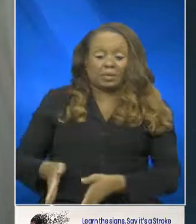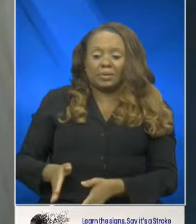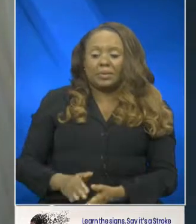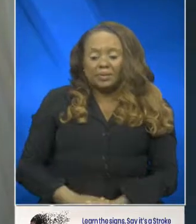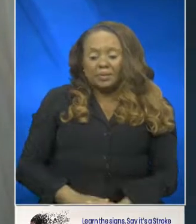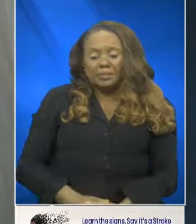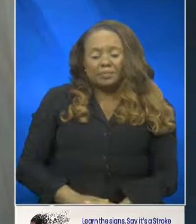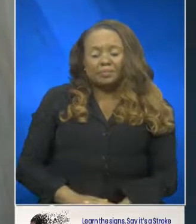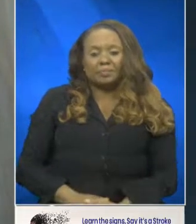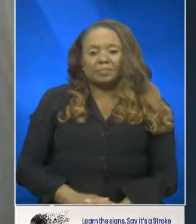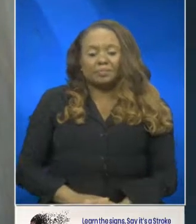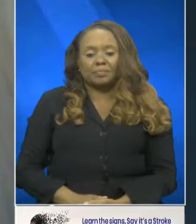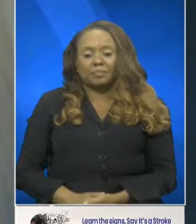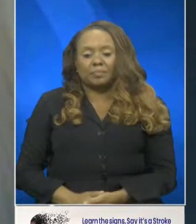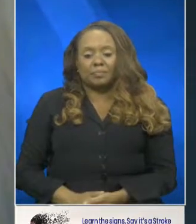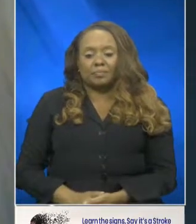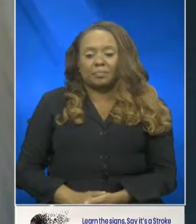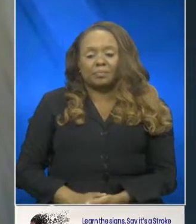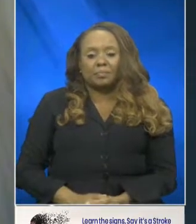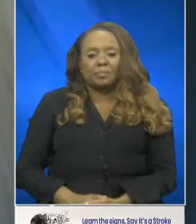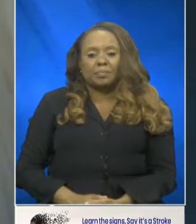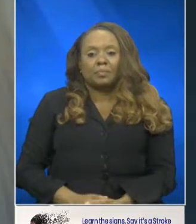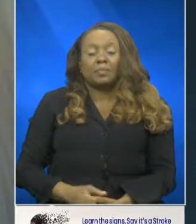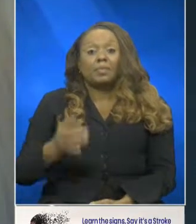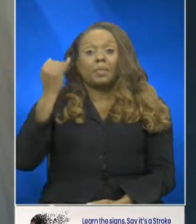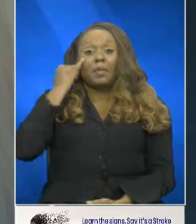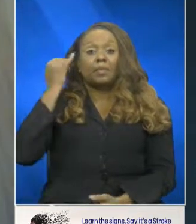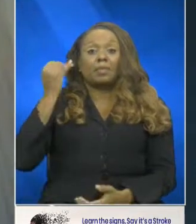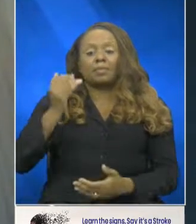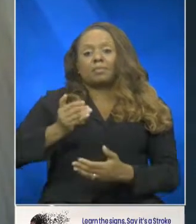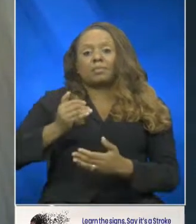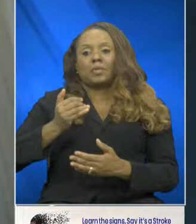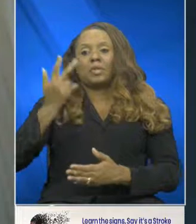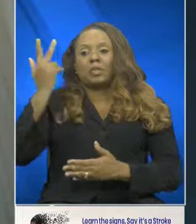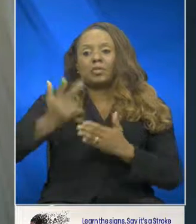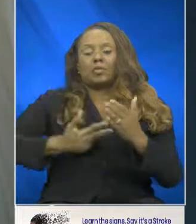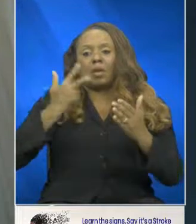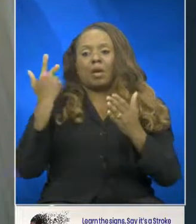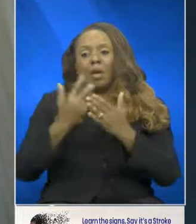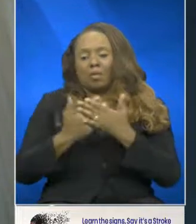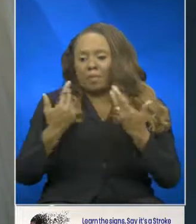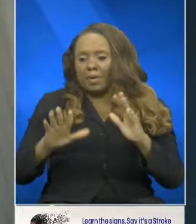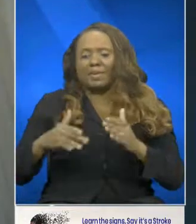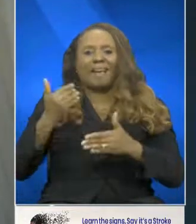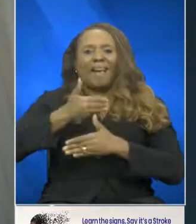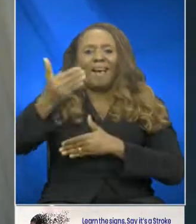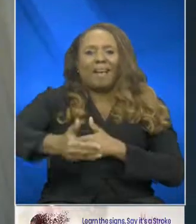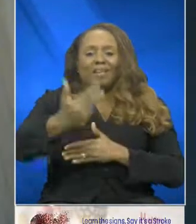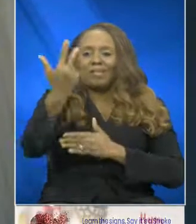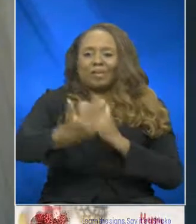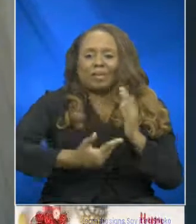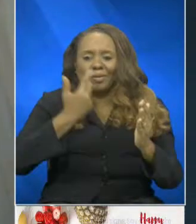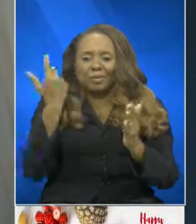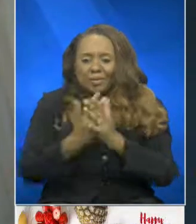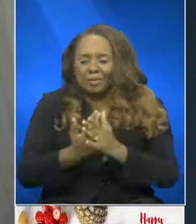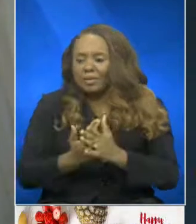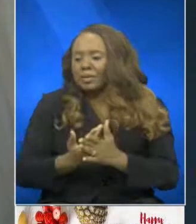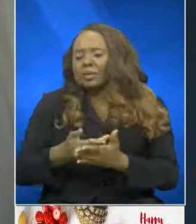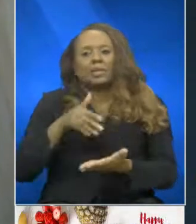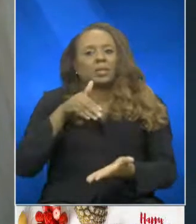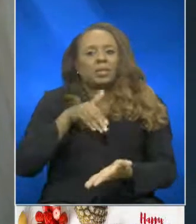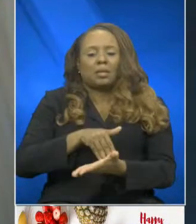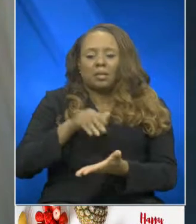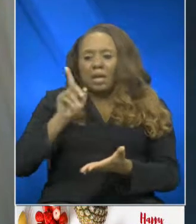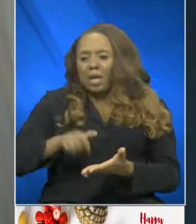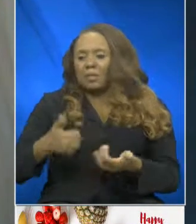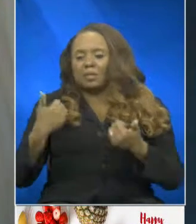However, if you fall outside that 3 hours, it's very much left to the doctor's discretion. And even then,